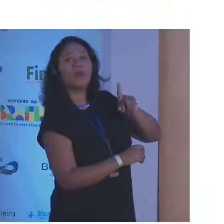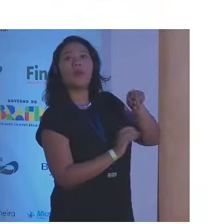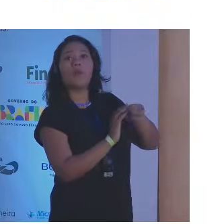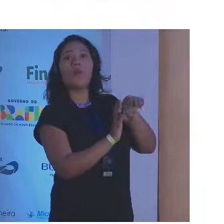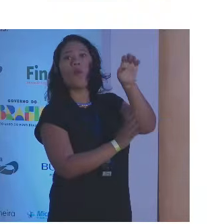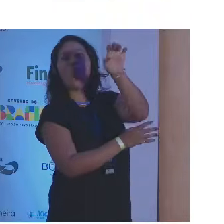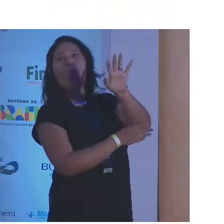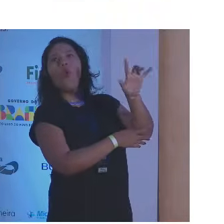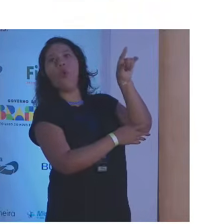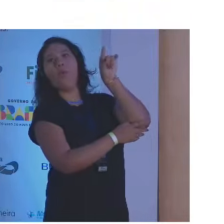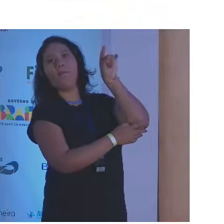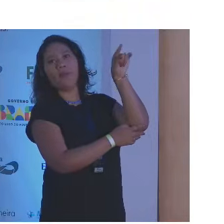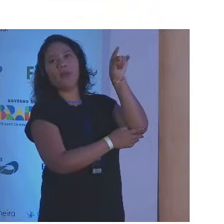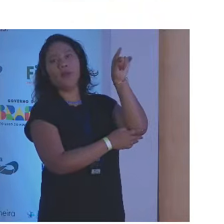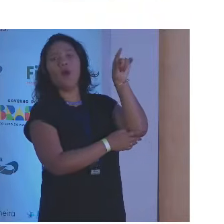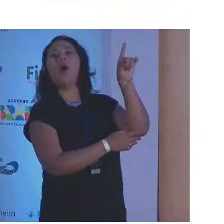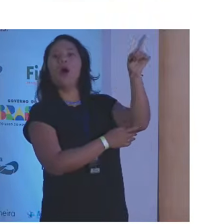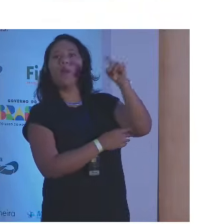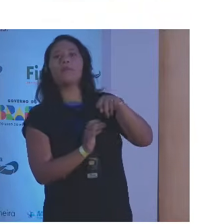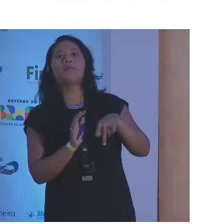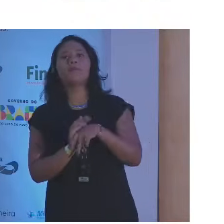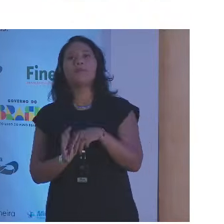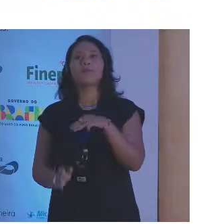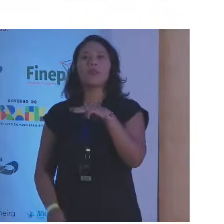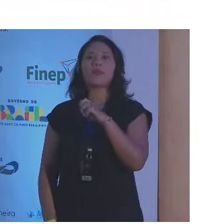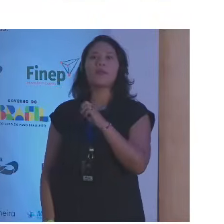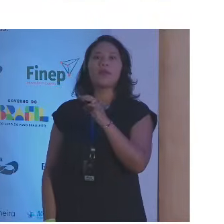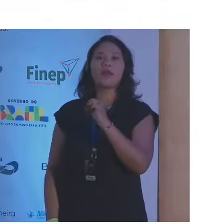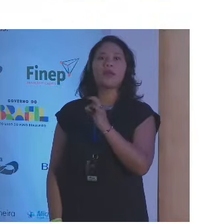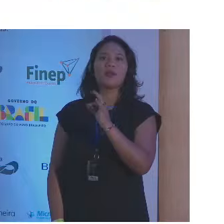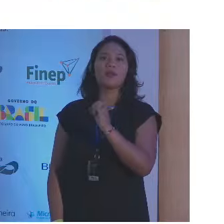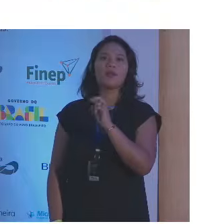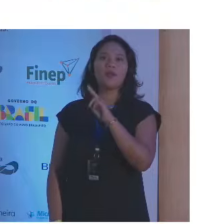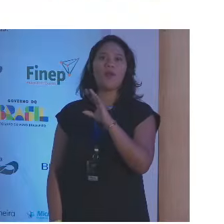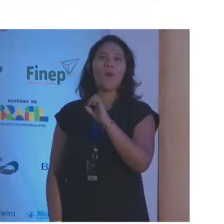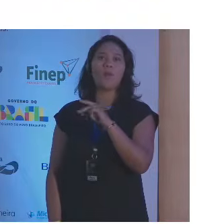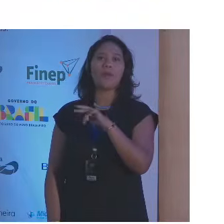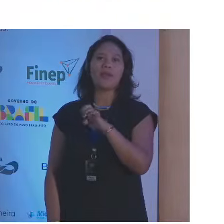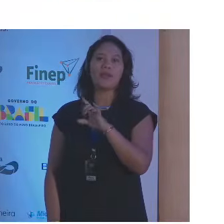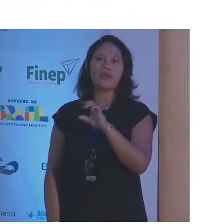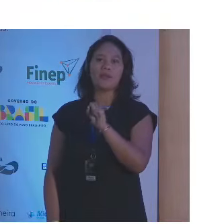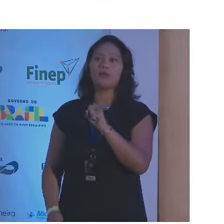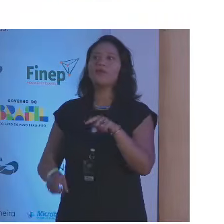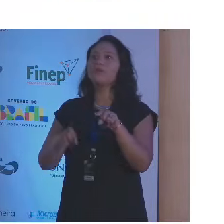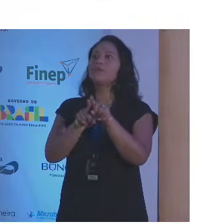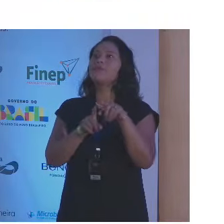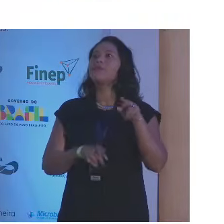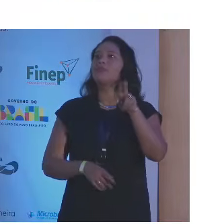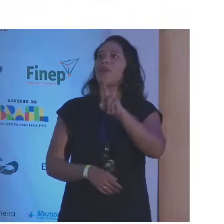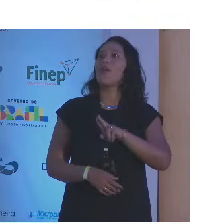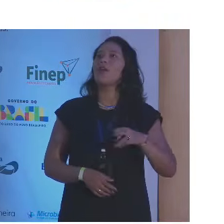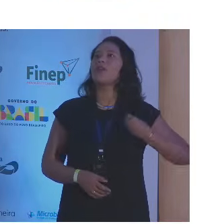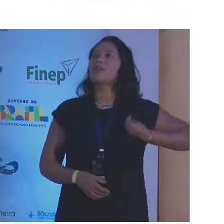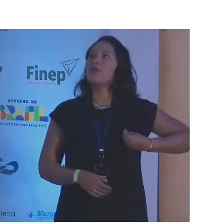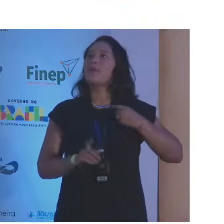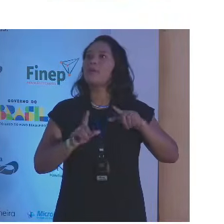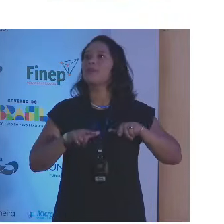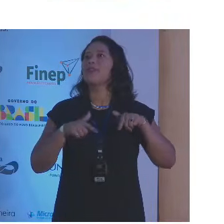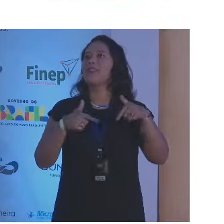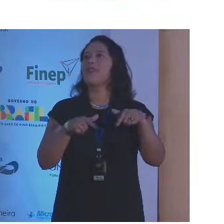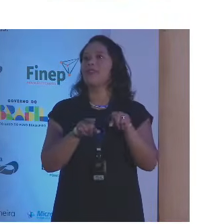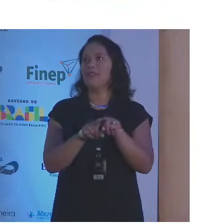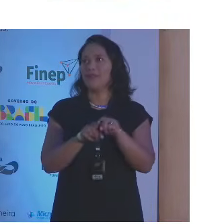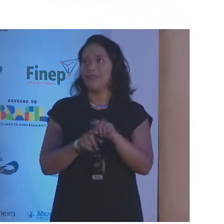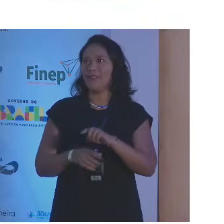Mercator Copernicus, and this is integrated in their operational chain. So remember